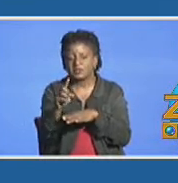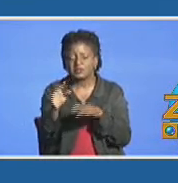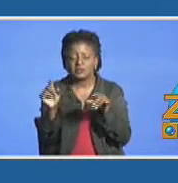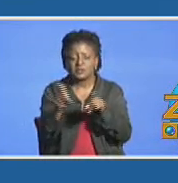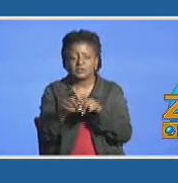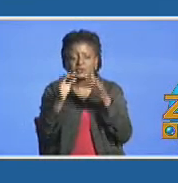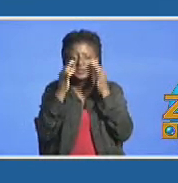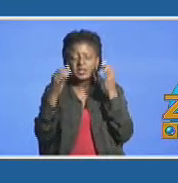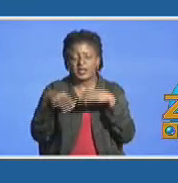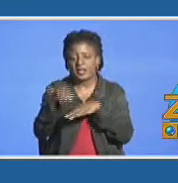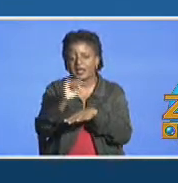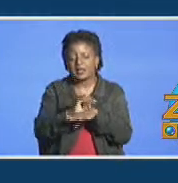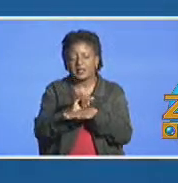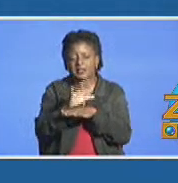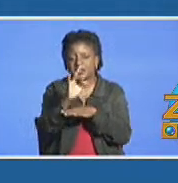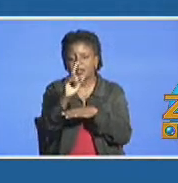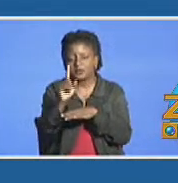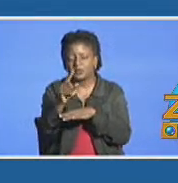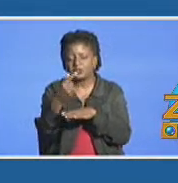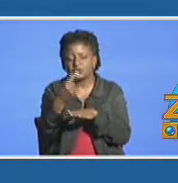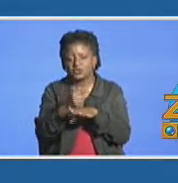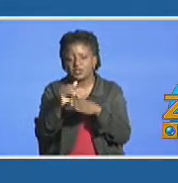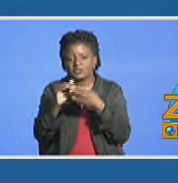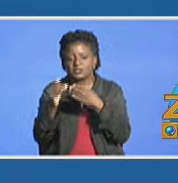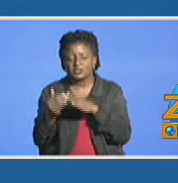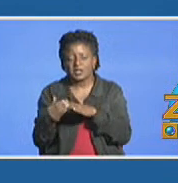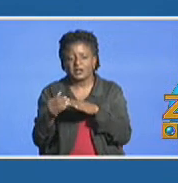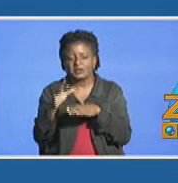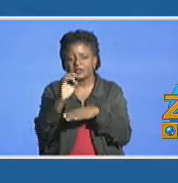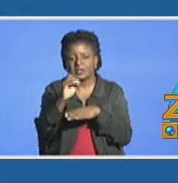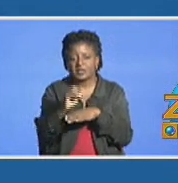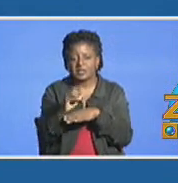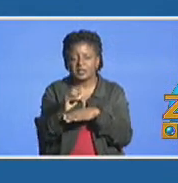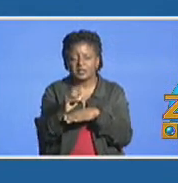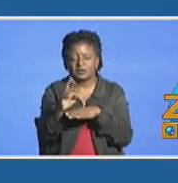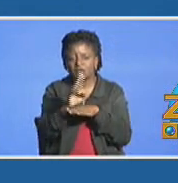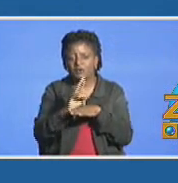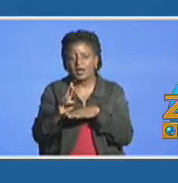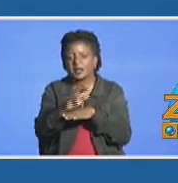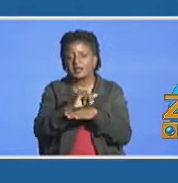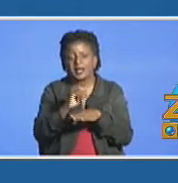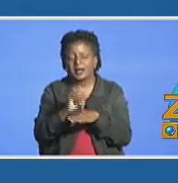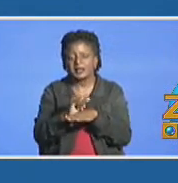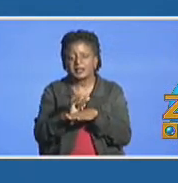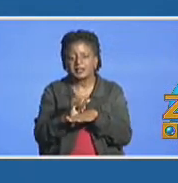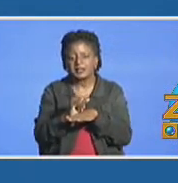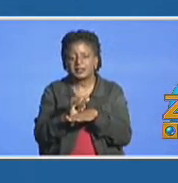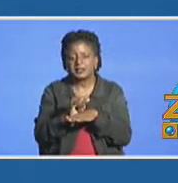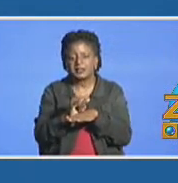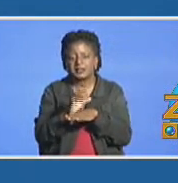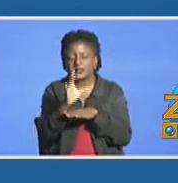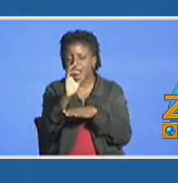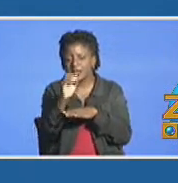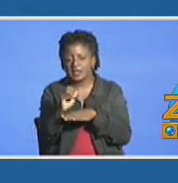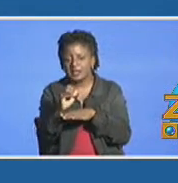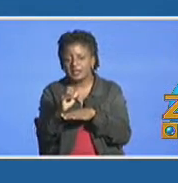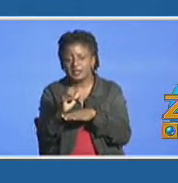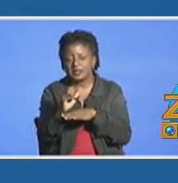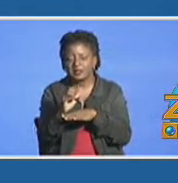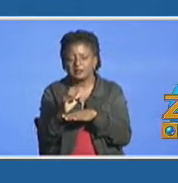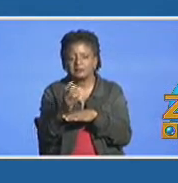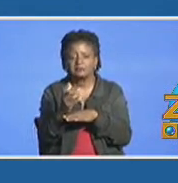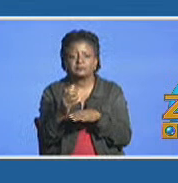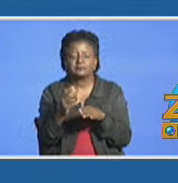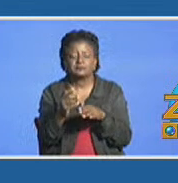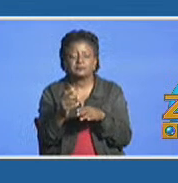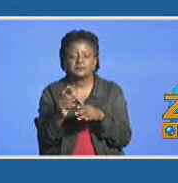reported 81. 80 degrees in Georgetown, Exuma. Ragged Island, Clarence Sound, Long Island, and Crooked Island, 80 degrees. 80 also now just popped